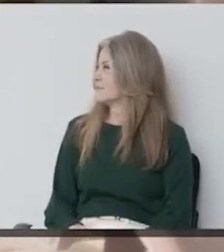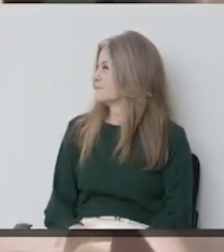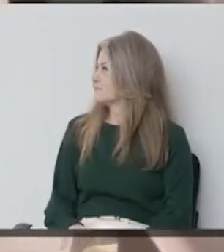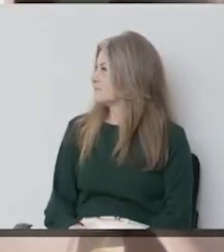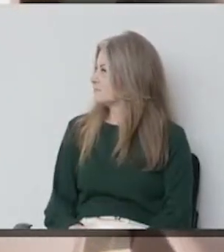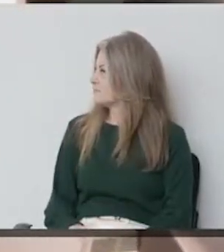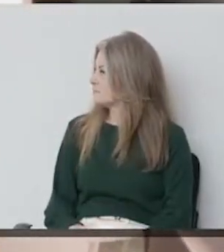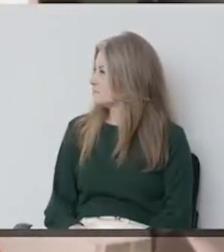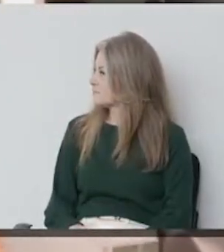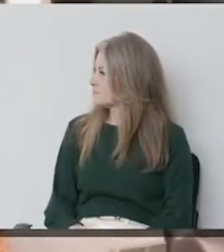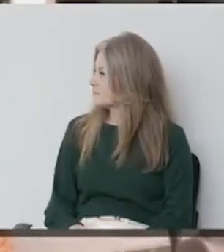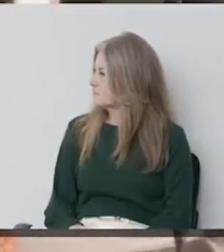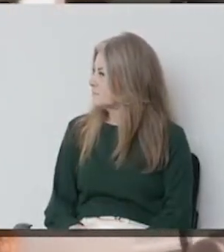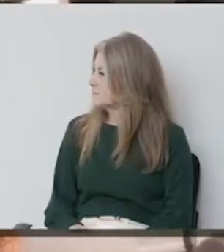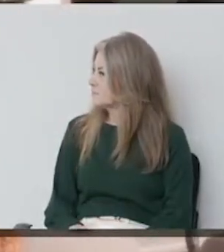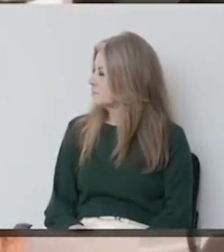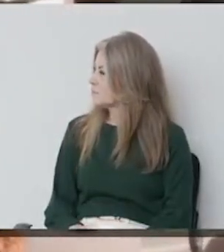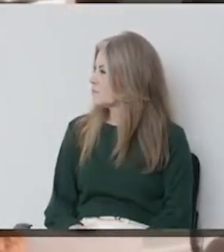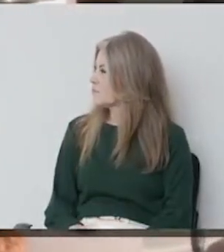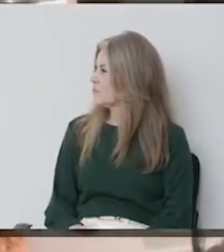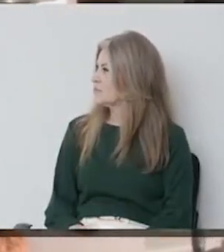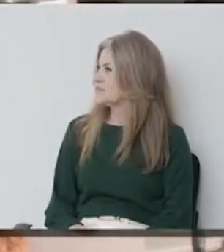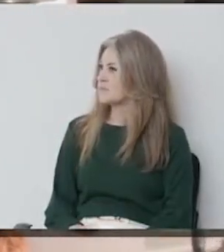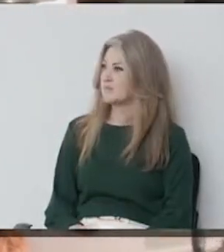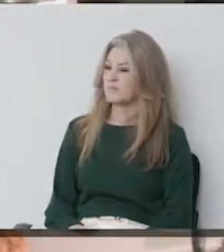memories. Put it here.